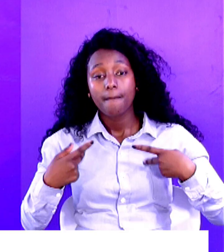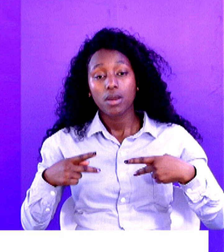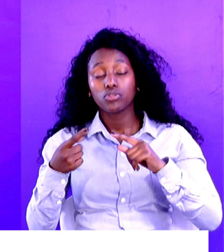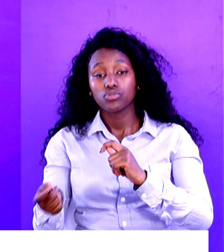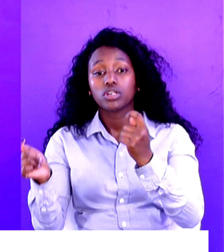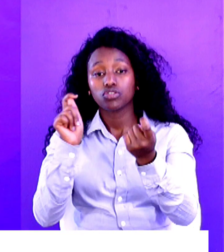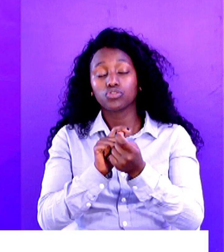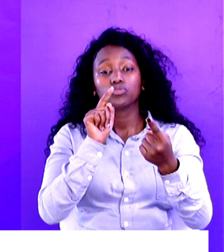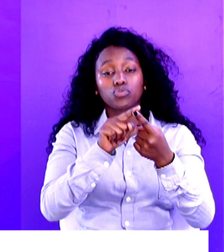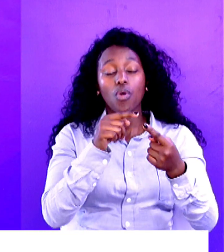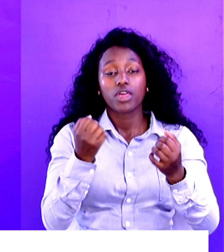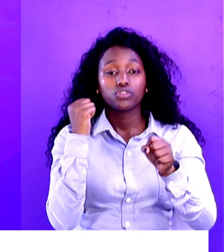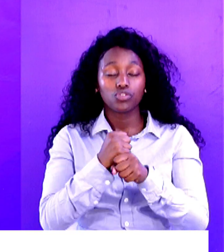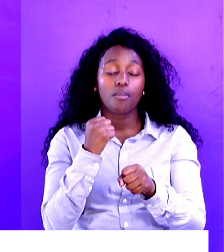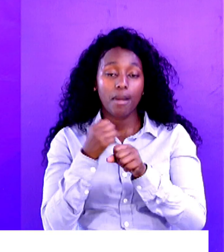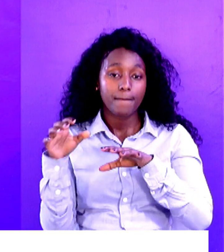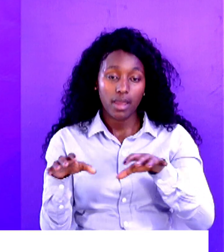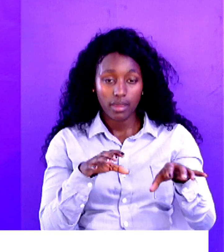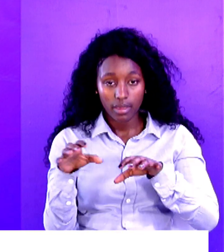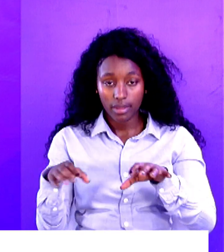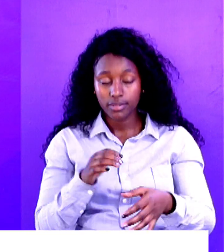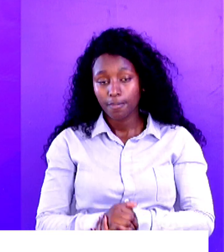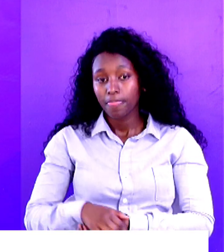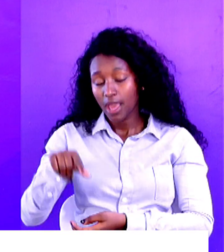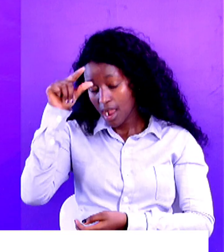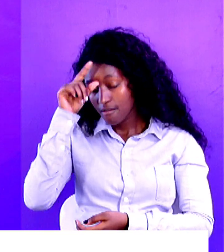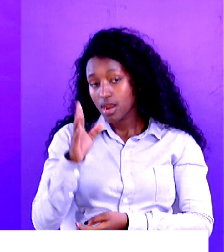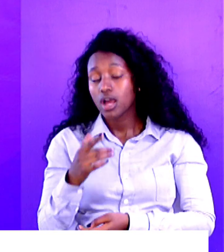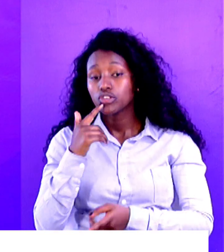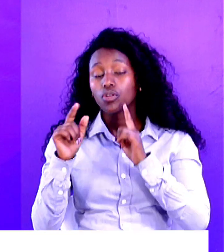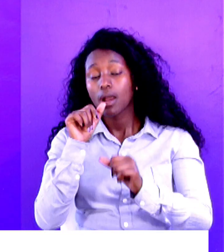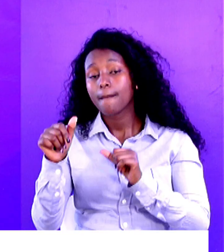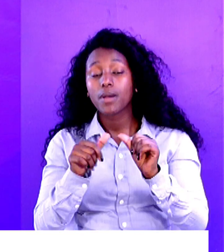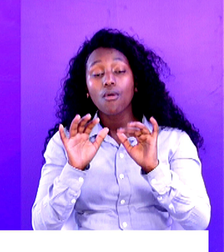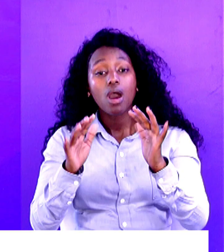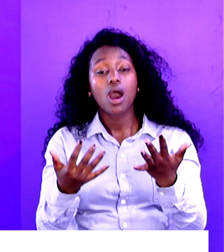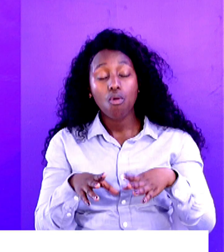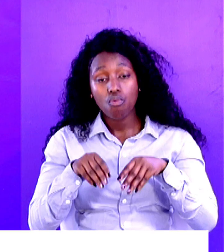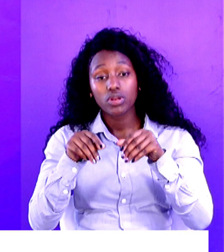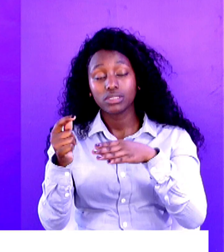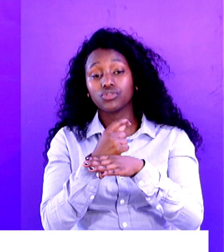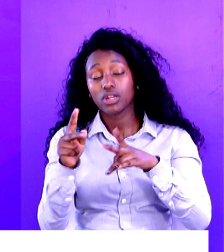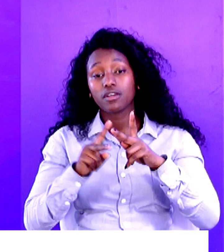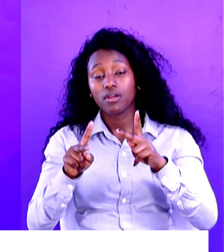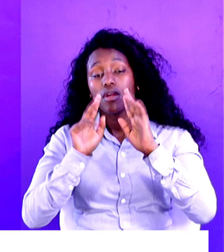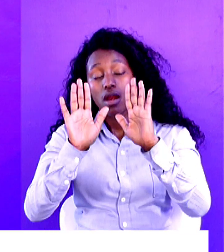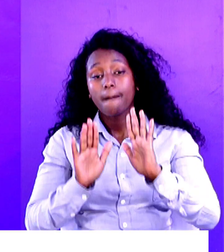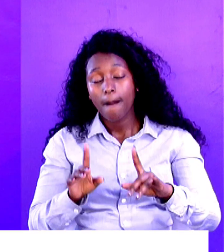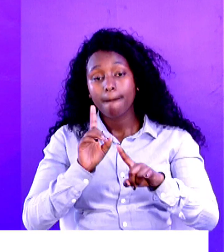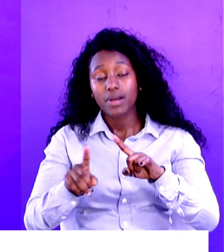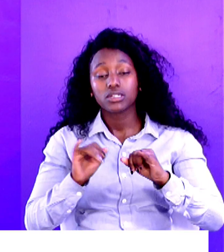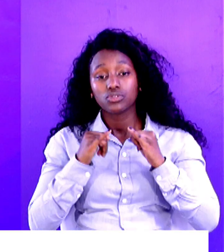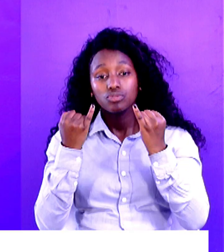the job market. Governor Sang noted that while quality training is essential, institutions